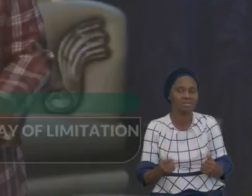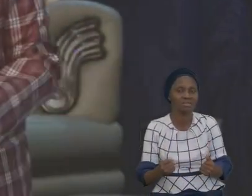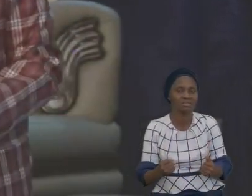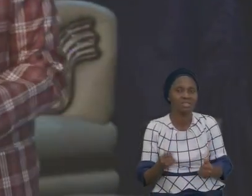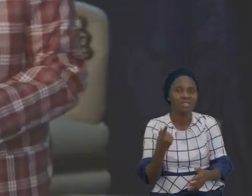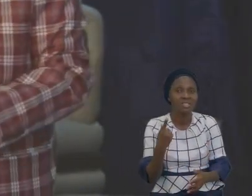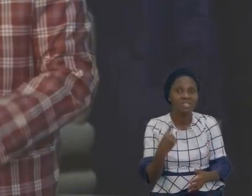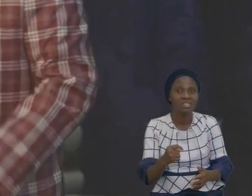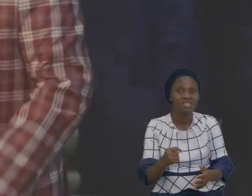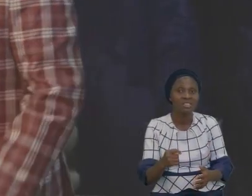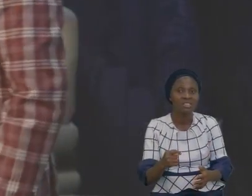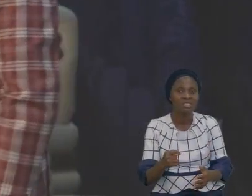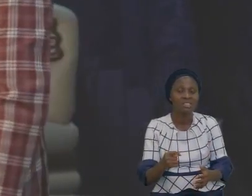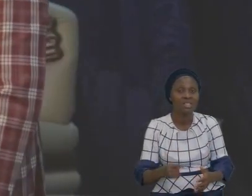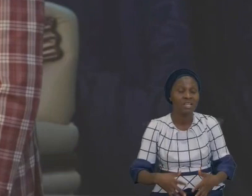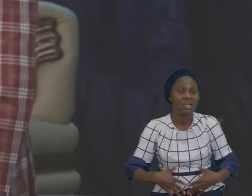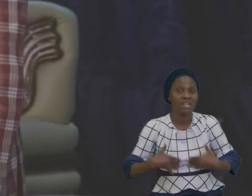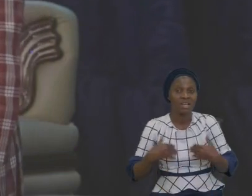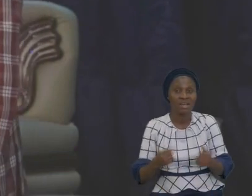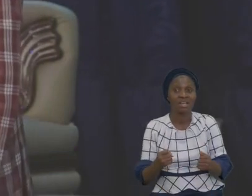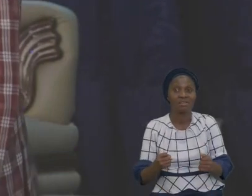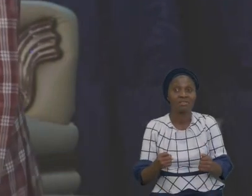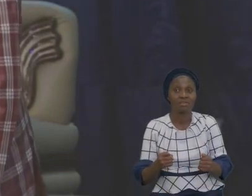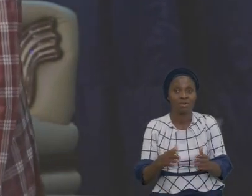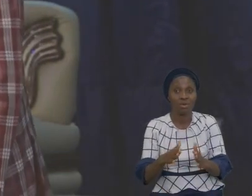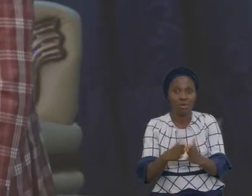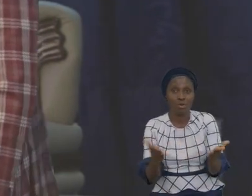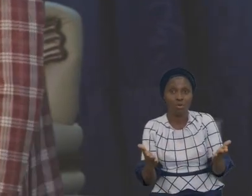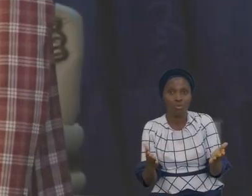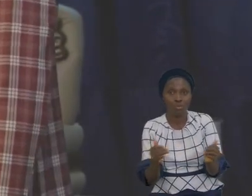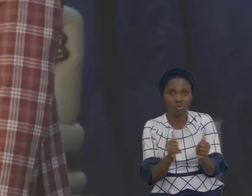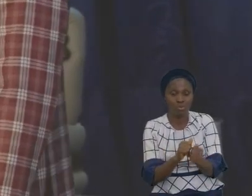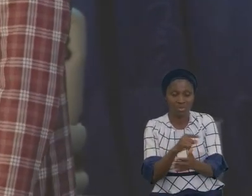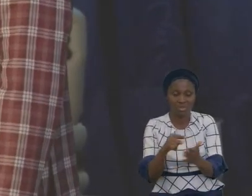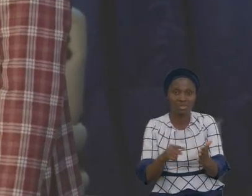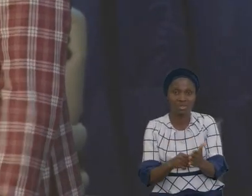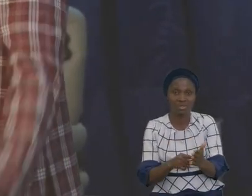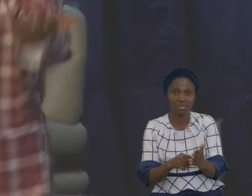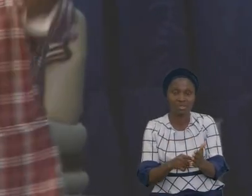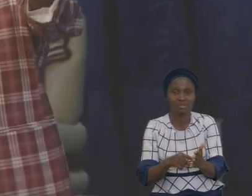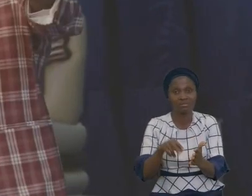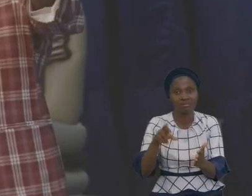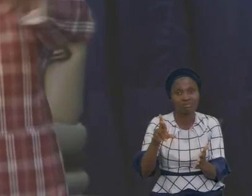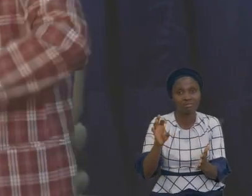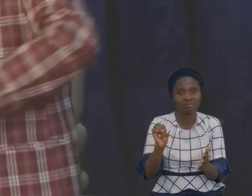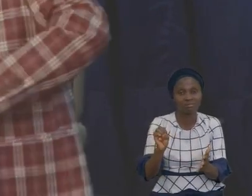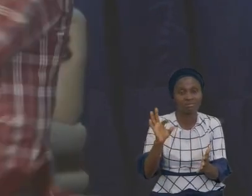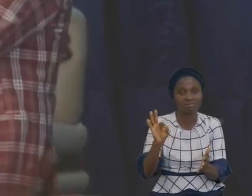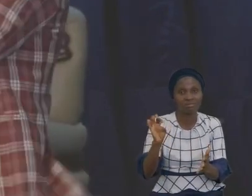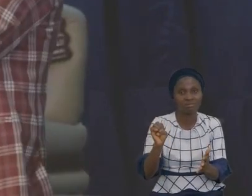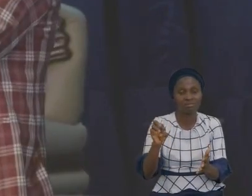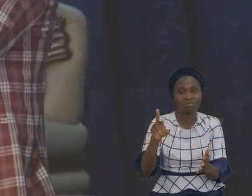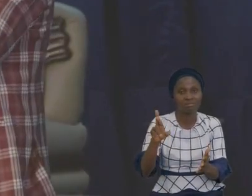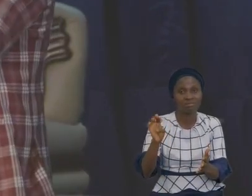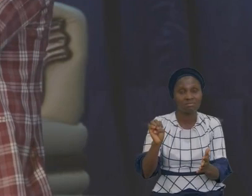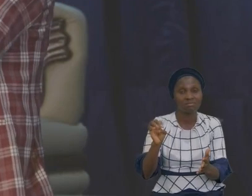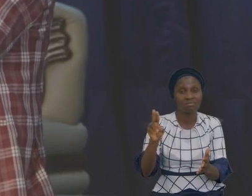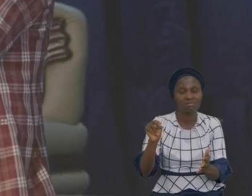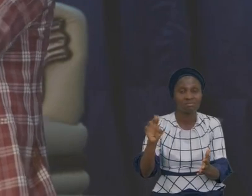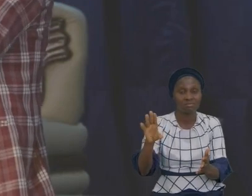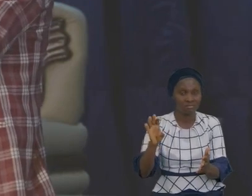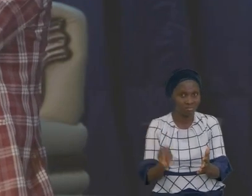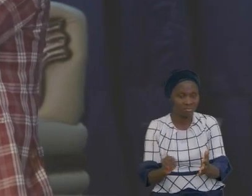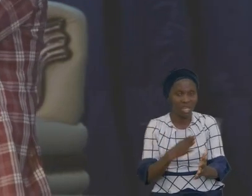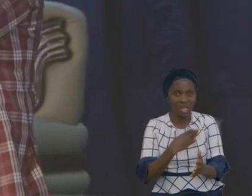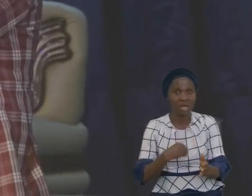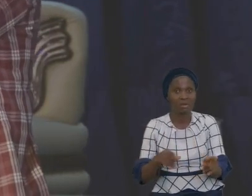reference, and their lives close with this reference. All you have